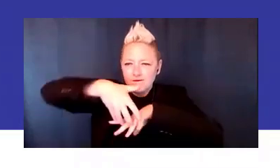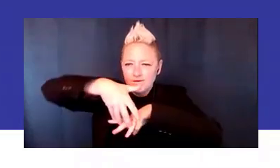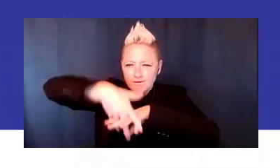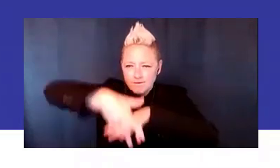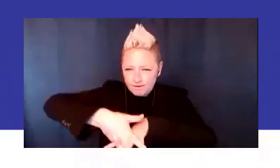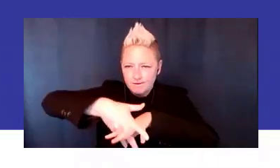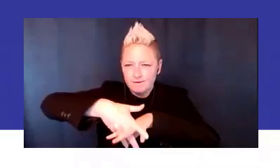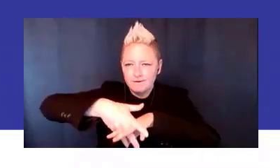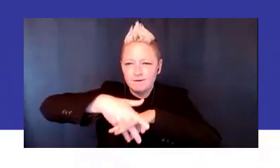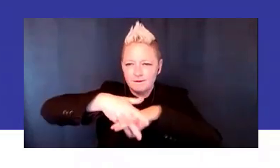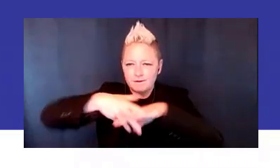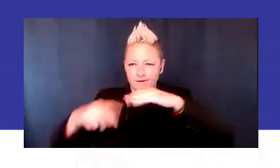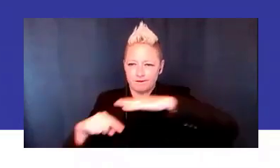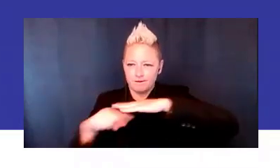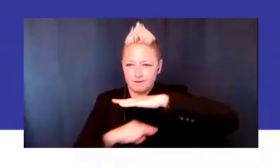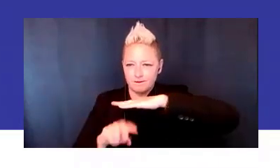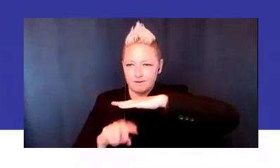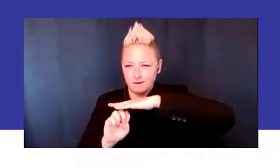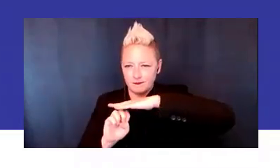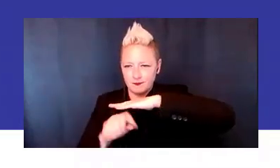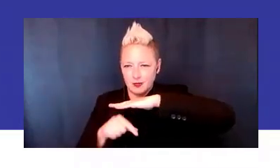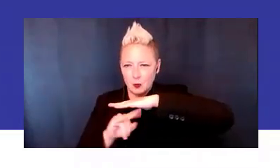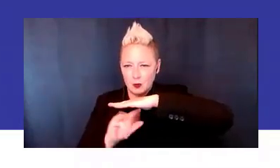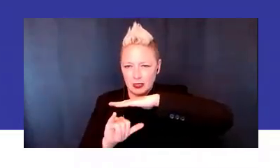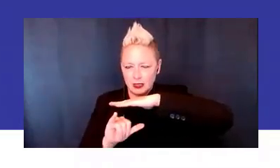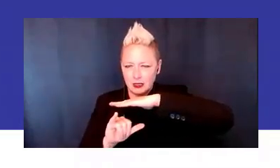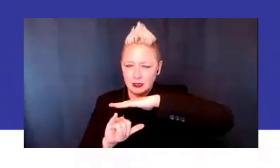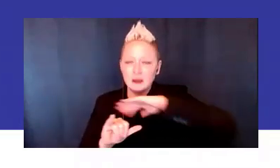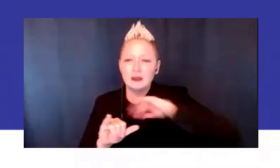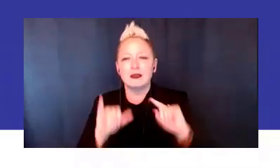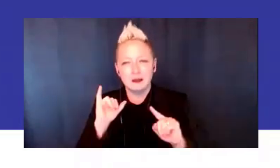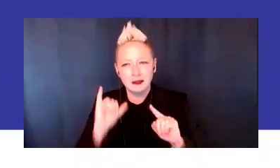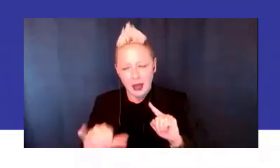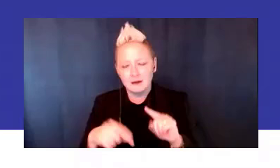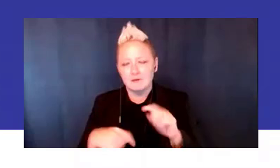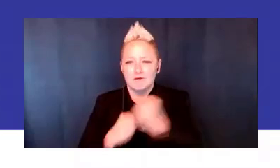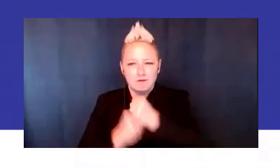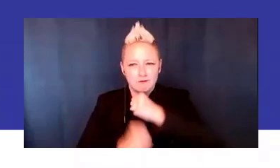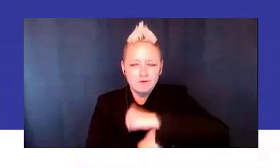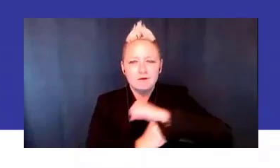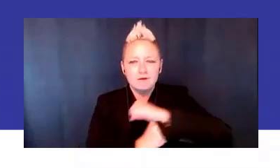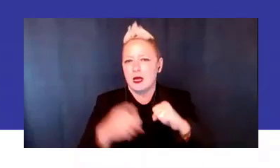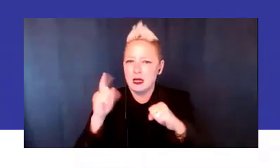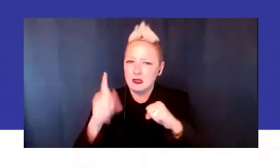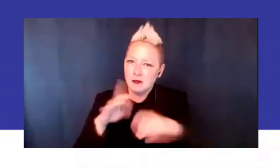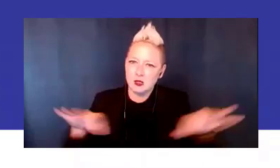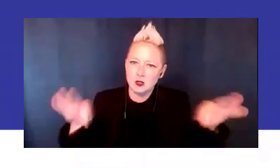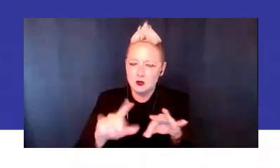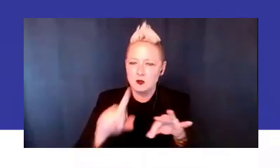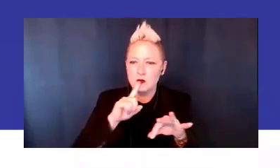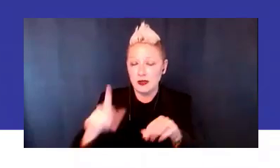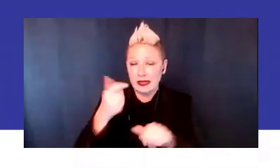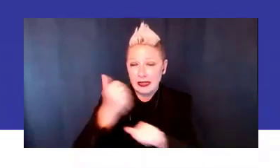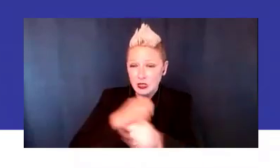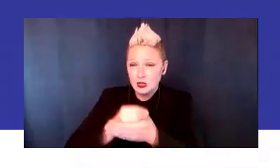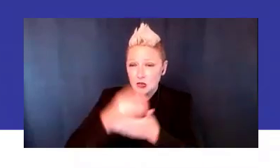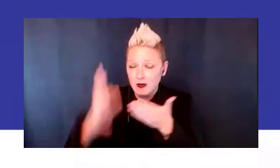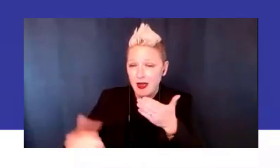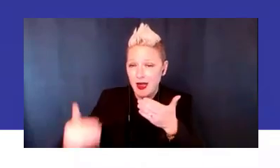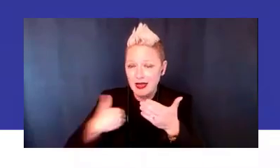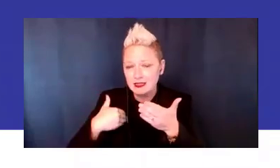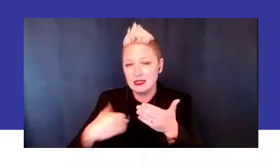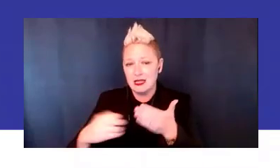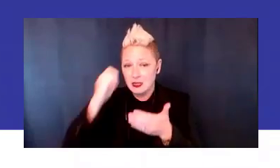this ensures every student has access to the resources and educational rigor they need at the right moment in their